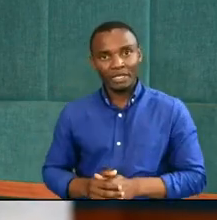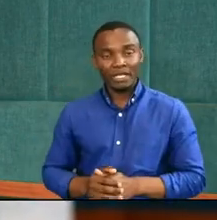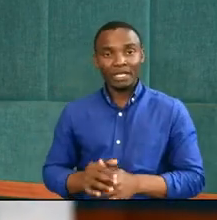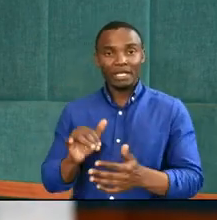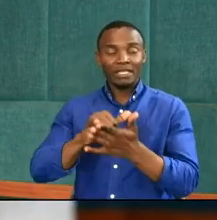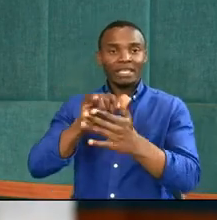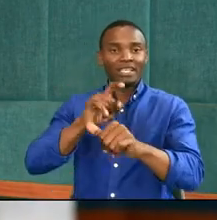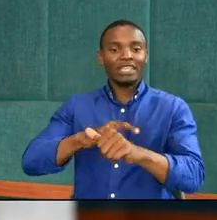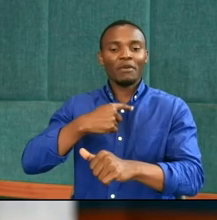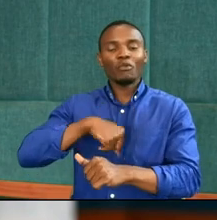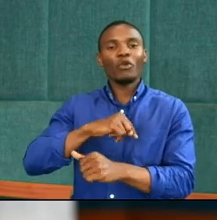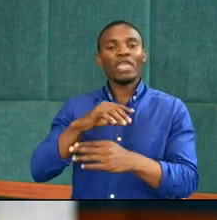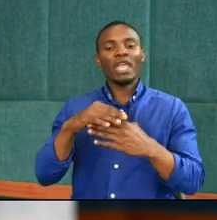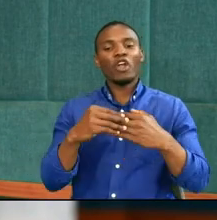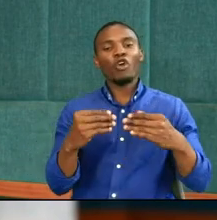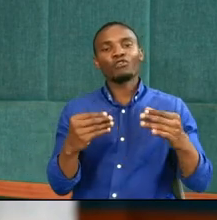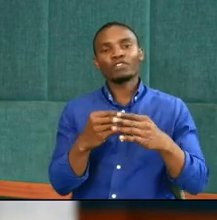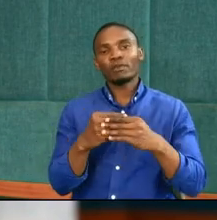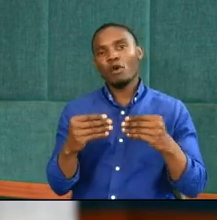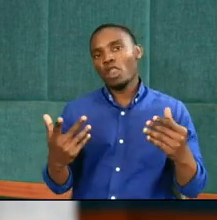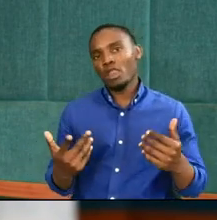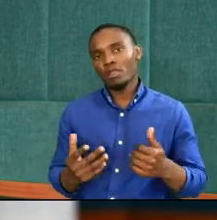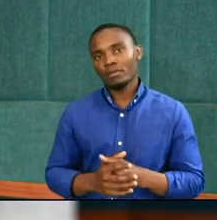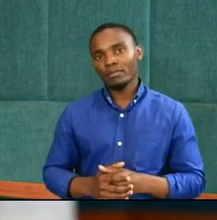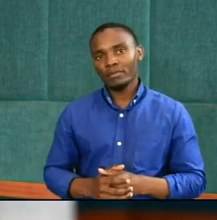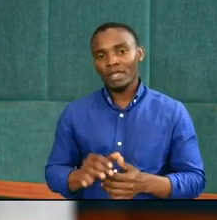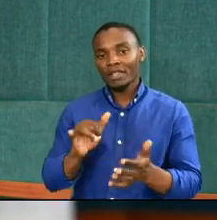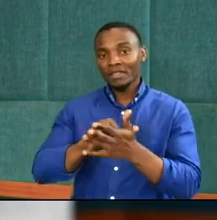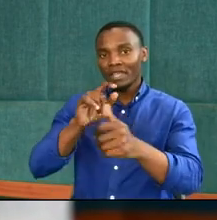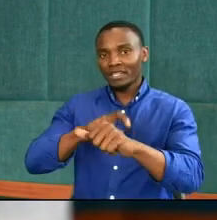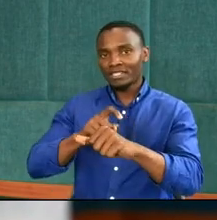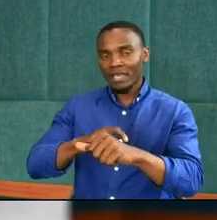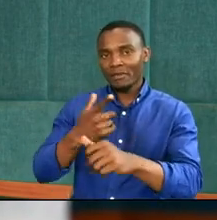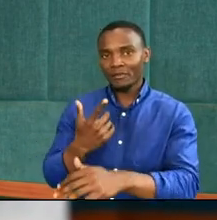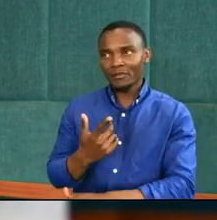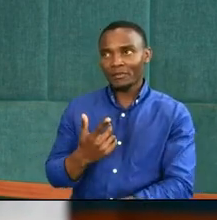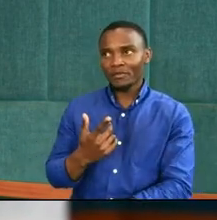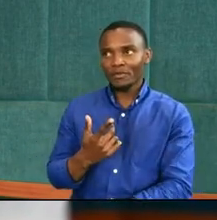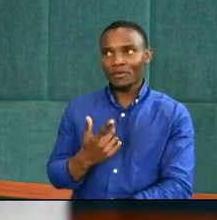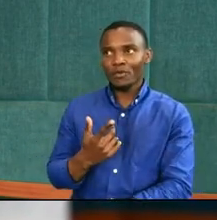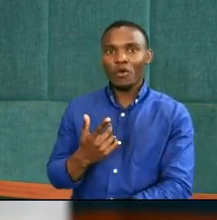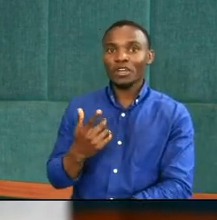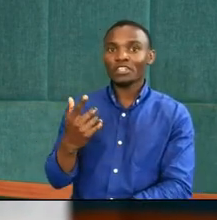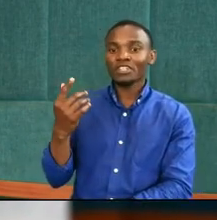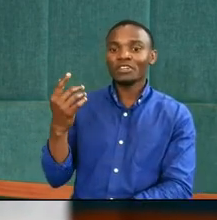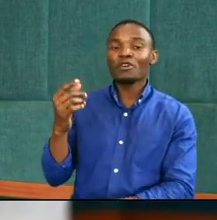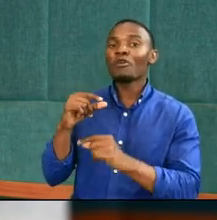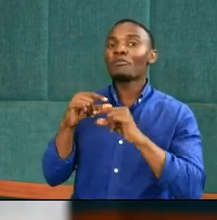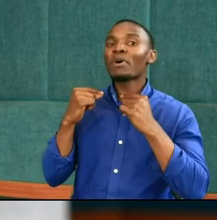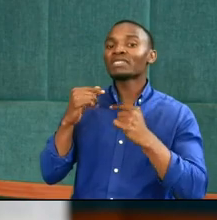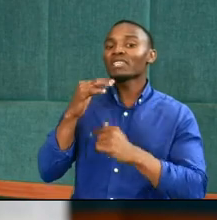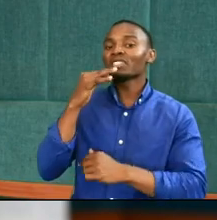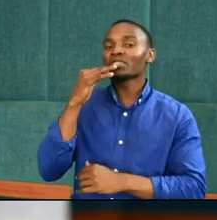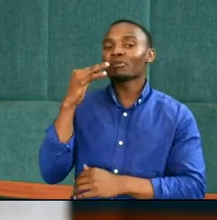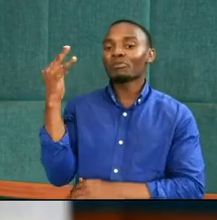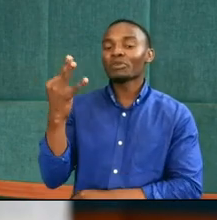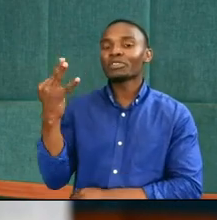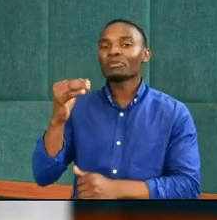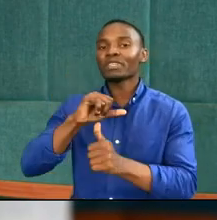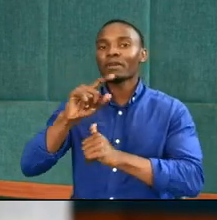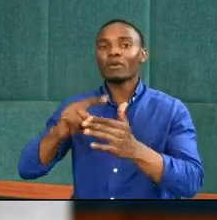that we are comfortable. It's at that time when the sermon, when the pulpits don't preach about the second coming of Christ